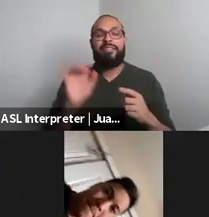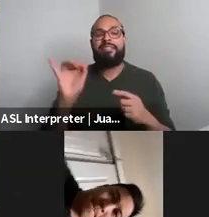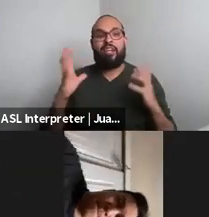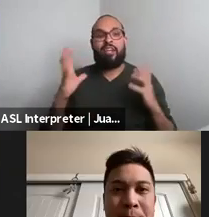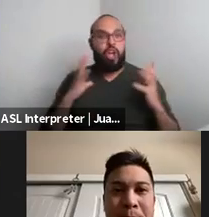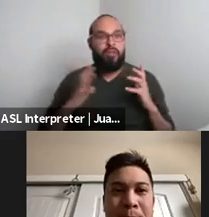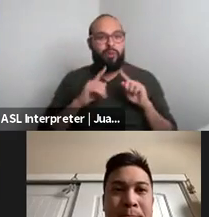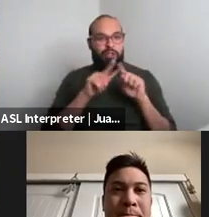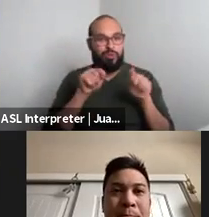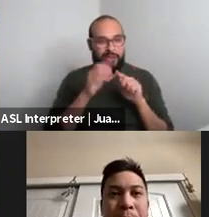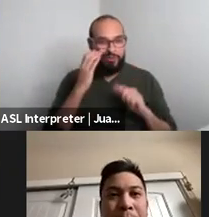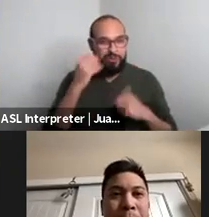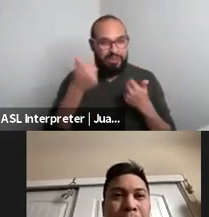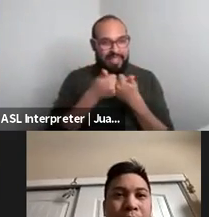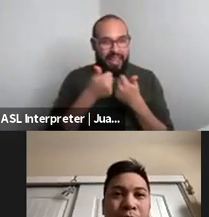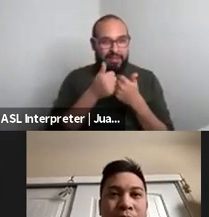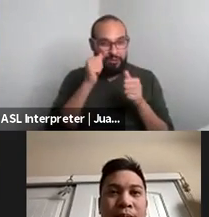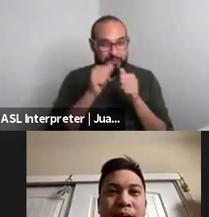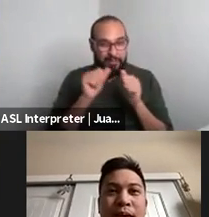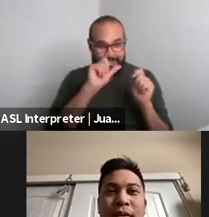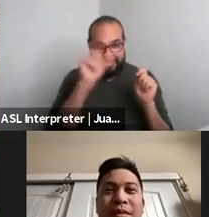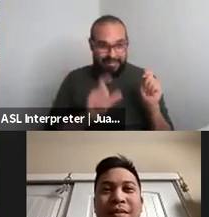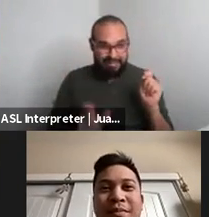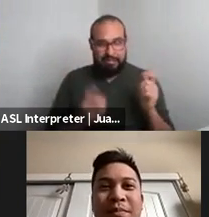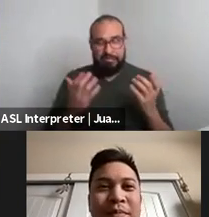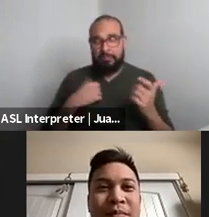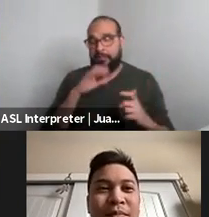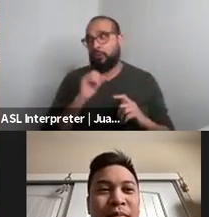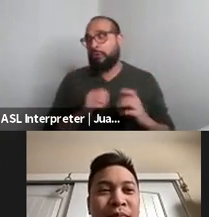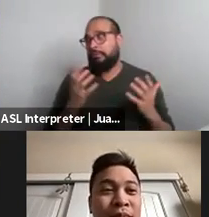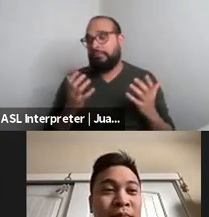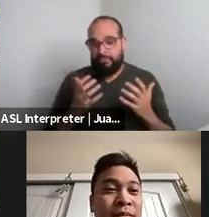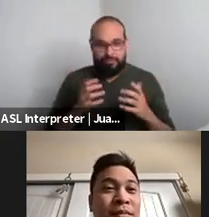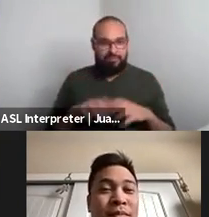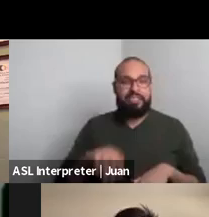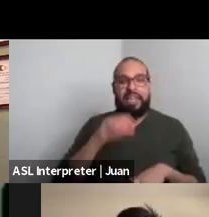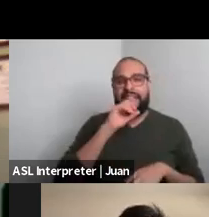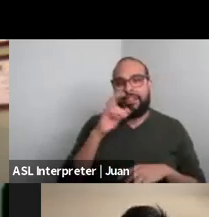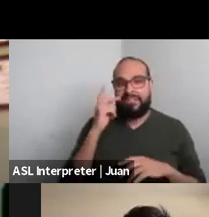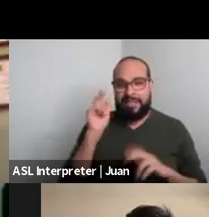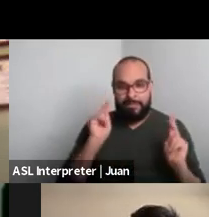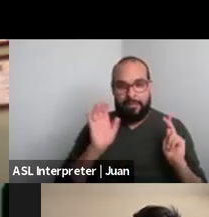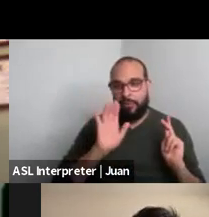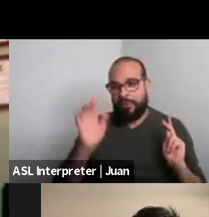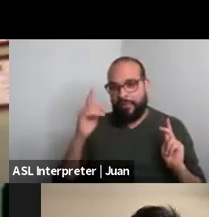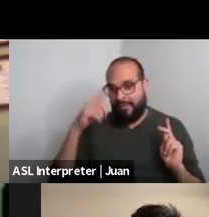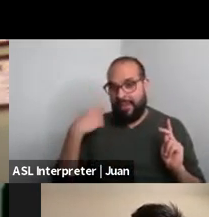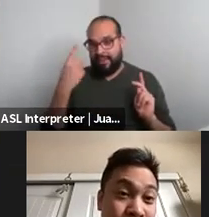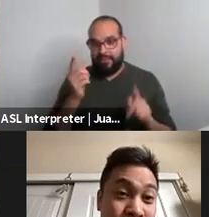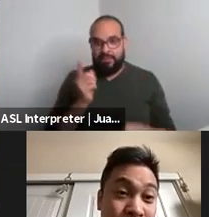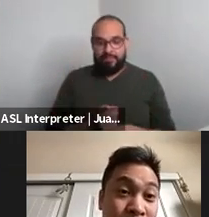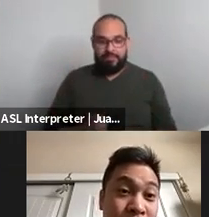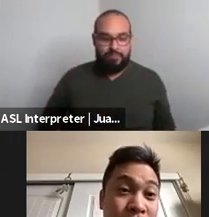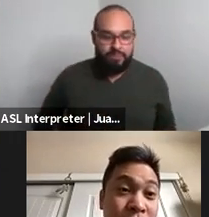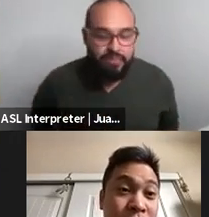people are old enough to remember that game. I love seeing faces. Yeah, it's nice. Yeah.